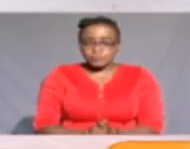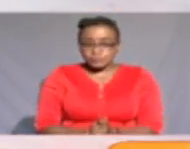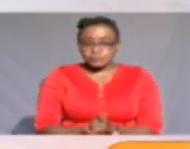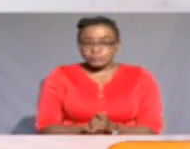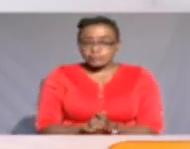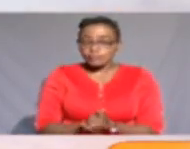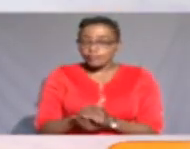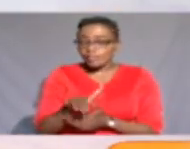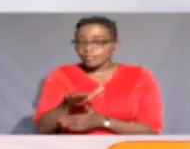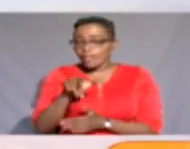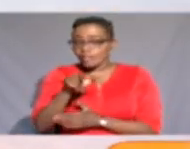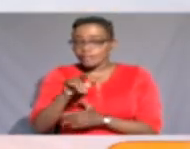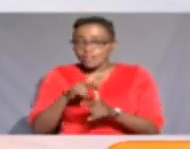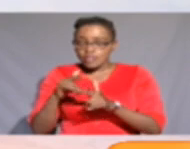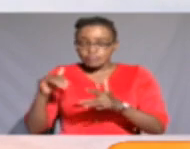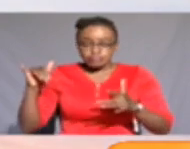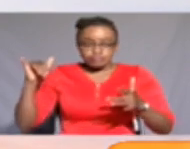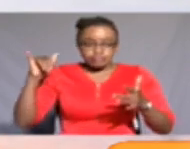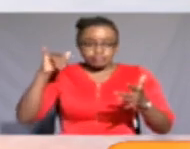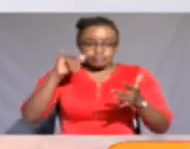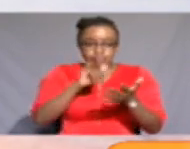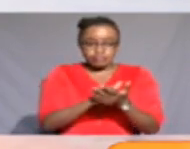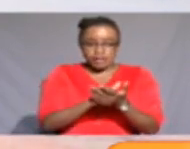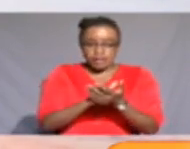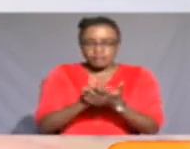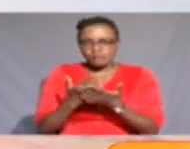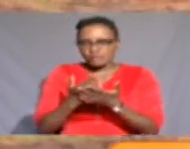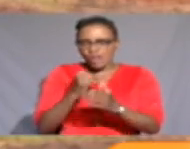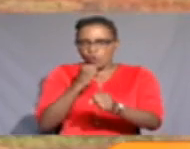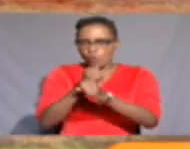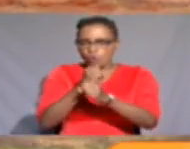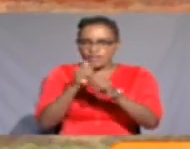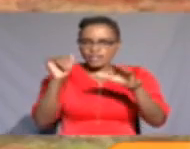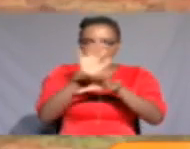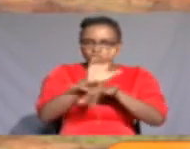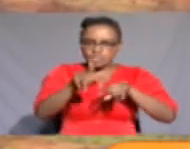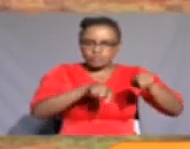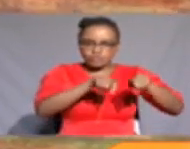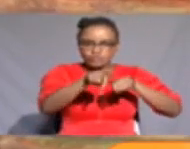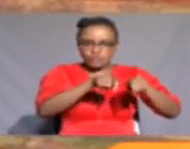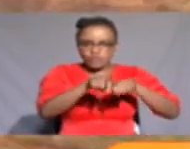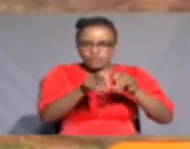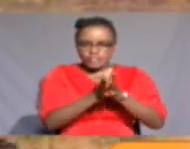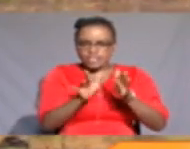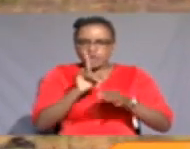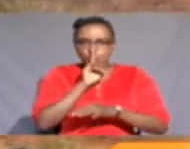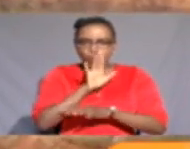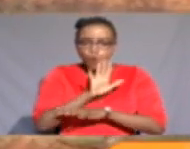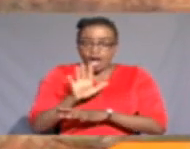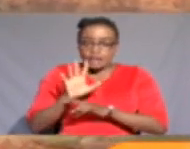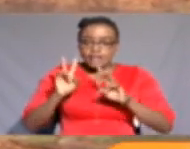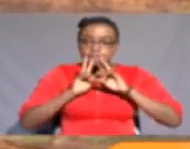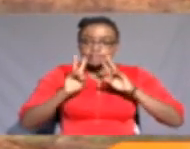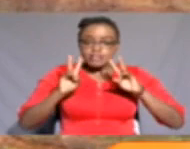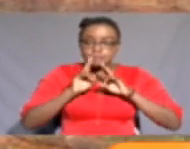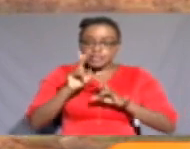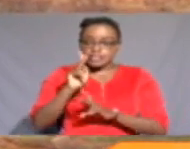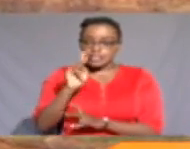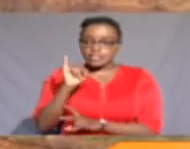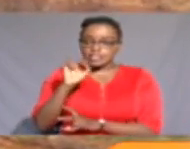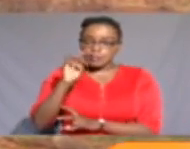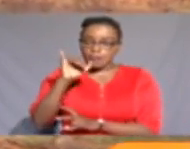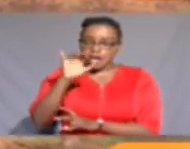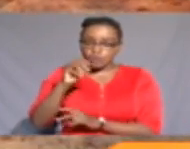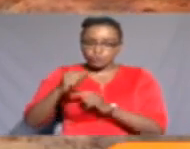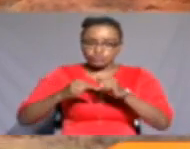On the ground, an armored tank is back from an overnight operation. Despite the general calm in Kismayu, KDF troops continue